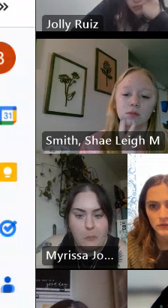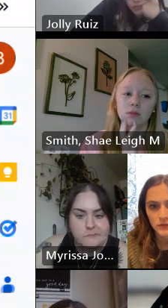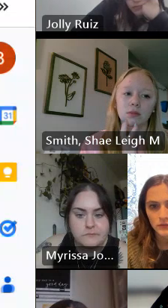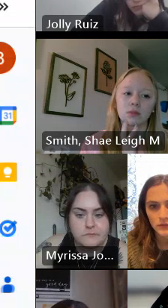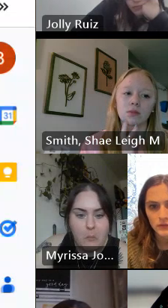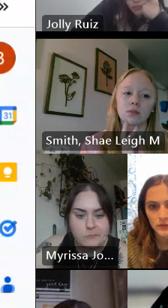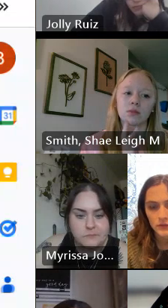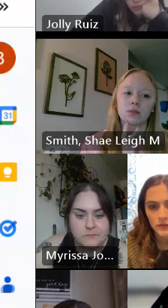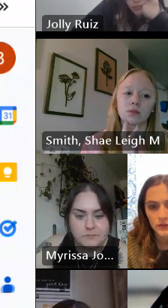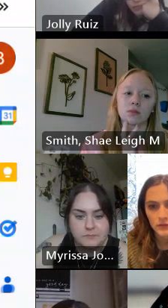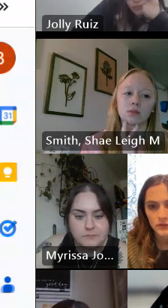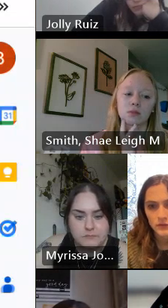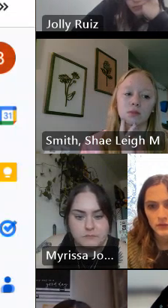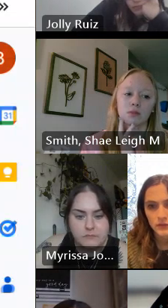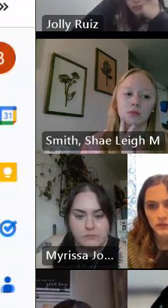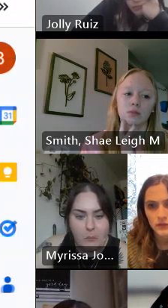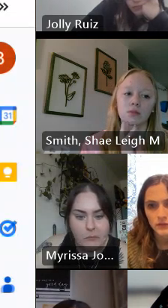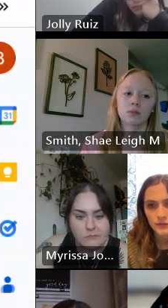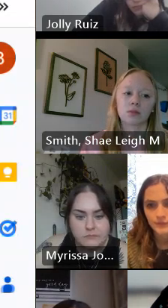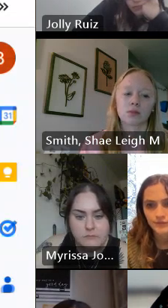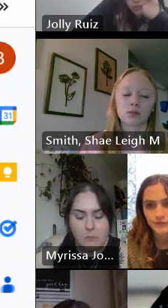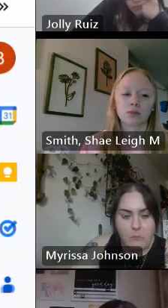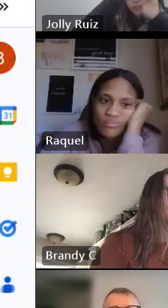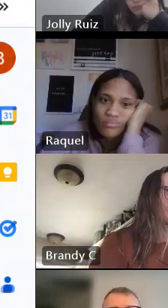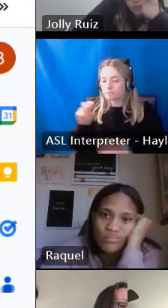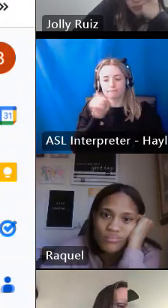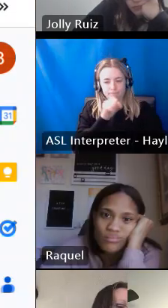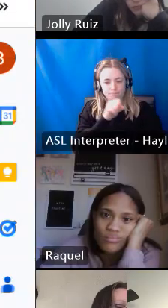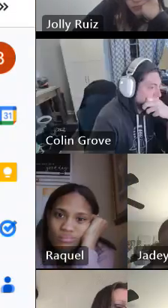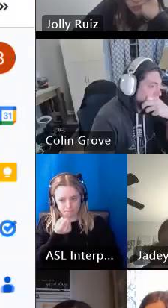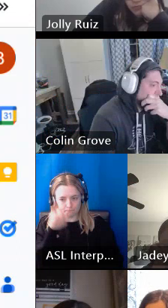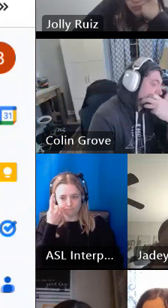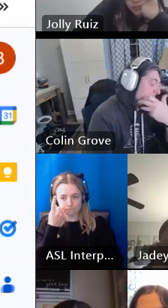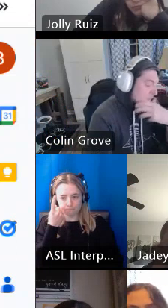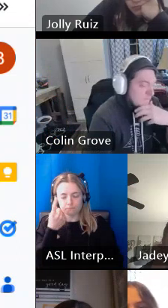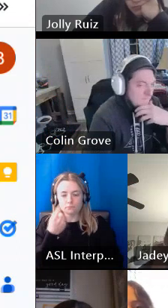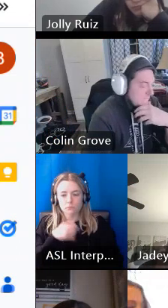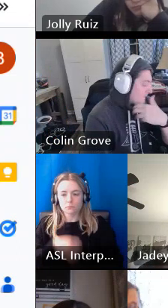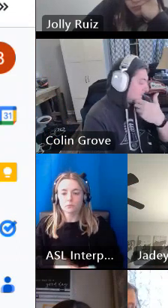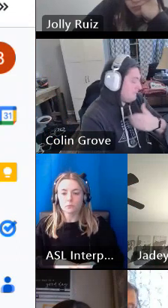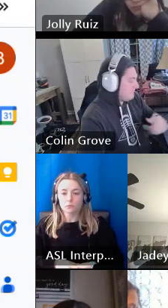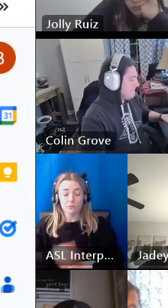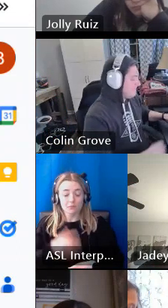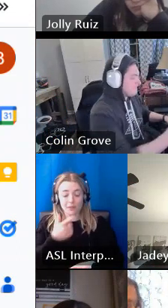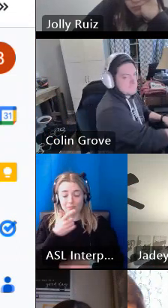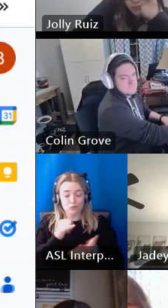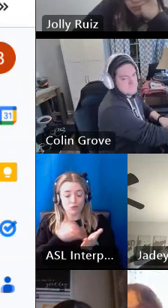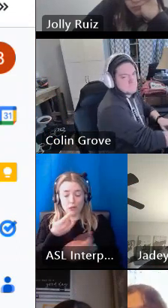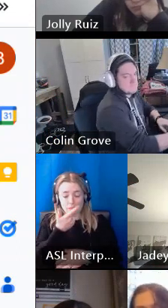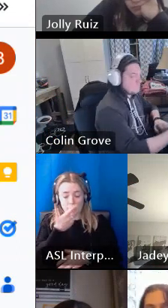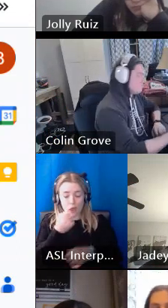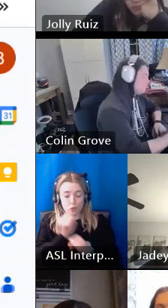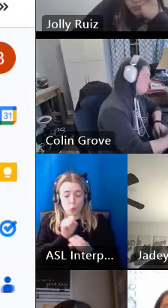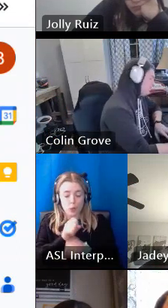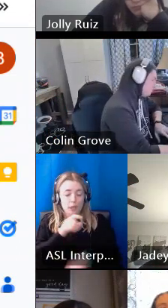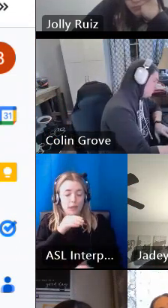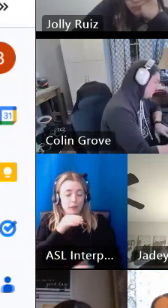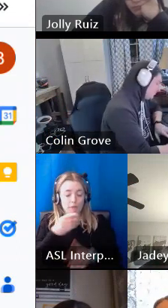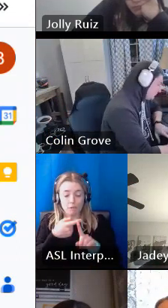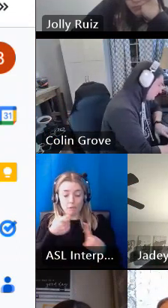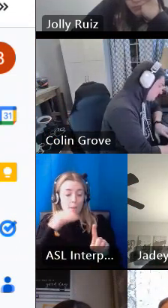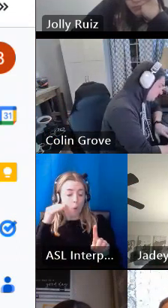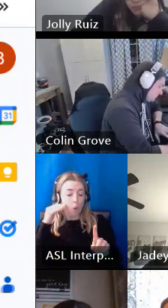Yes. Thing. Yeah, and the whole idea of just because we're working from home doesn't mean we're